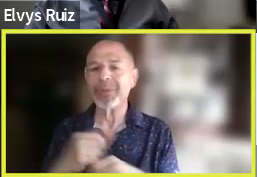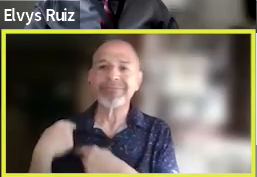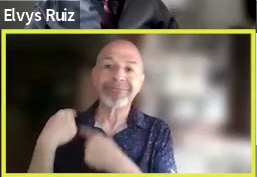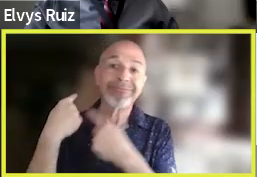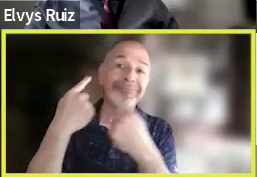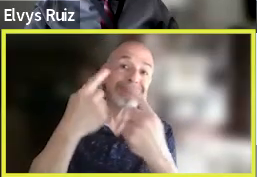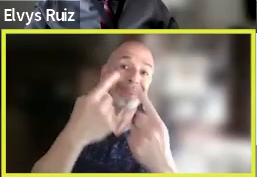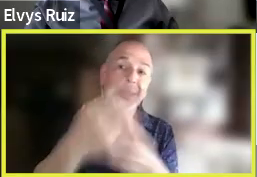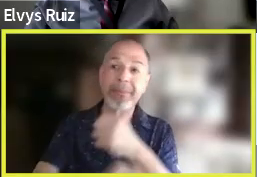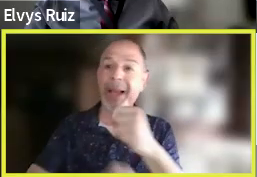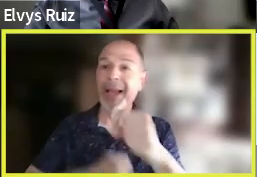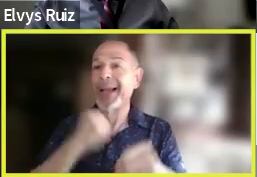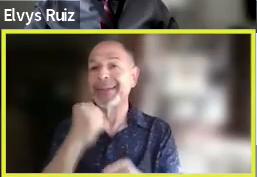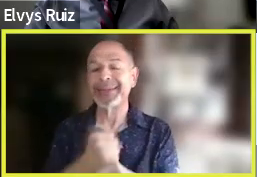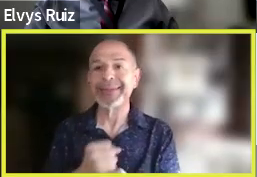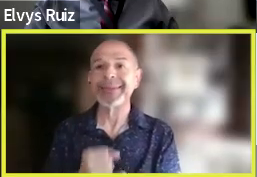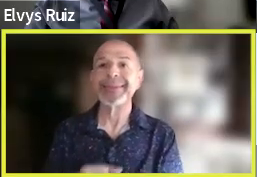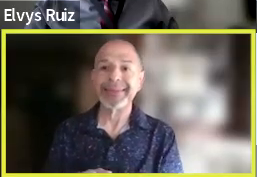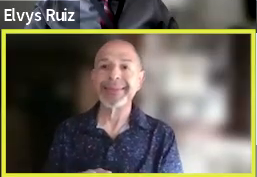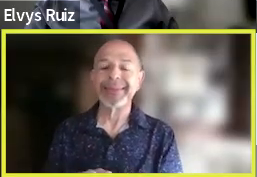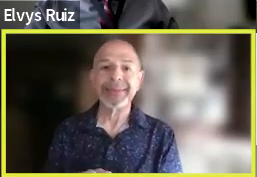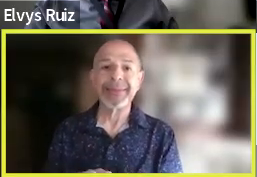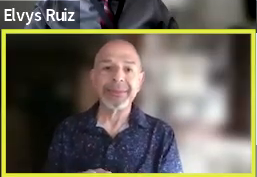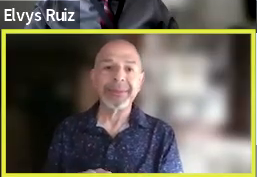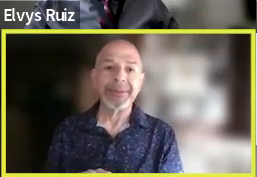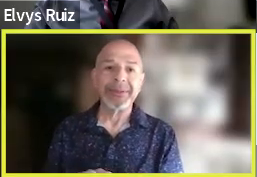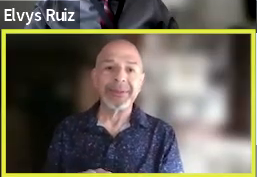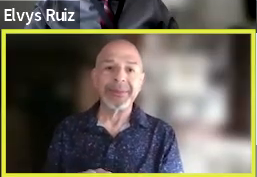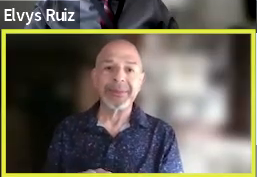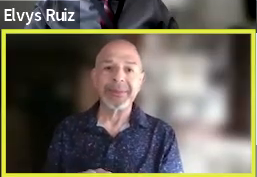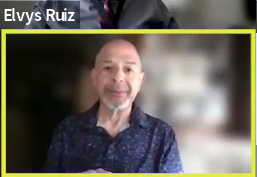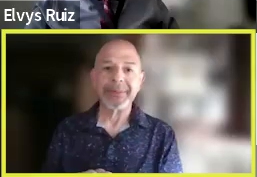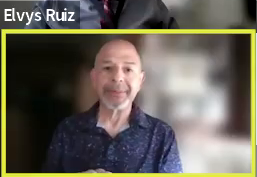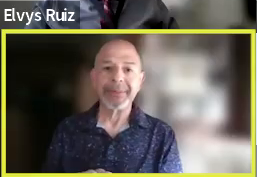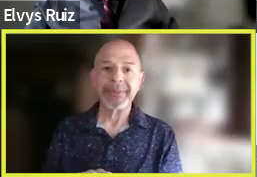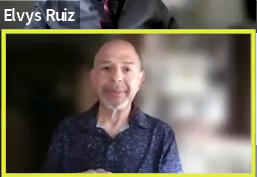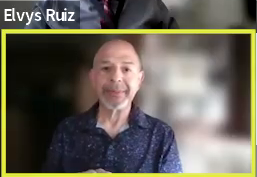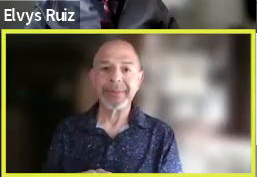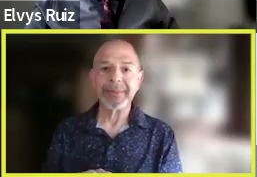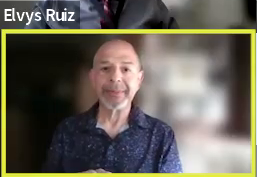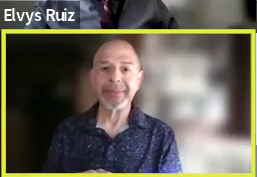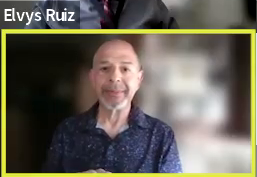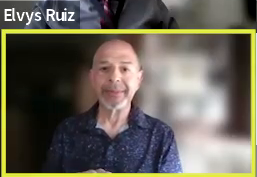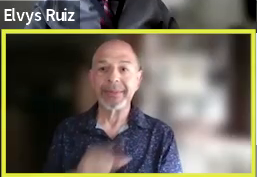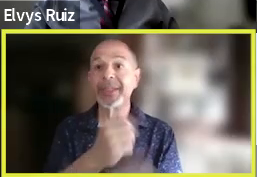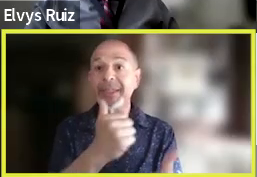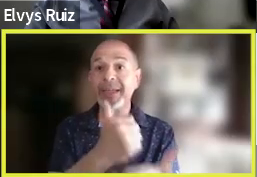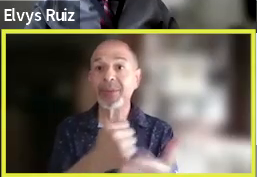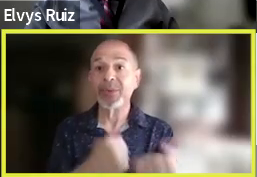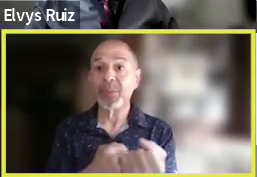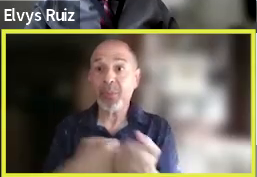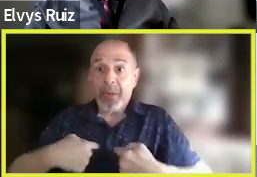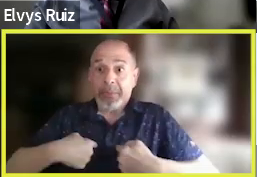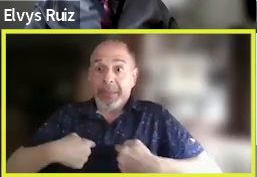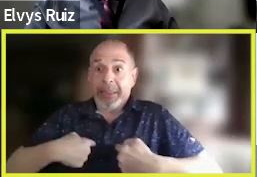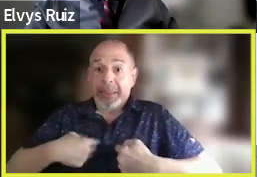to do. And I just say, especially me too, Sue definitely supported me a lot and helped me a lot in